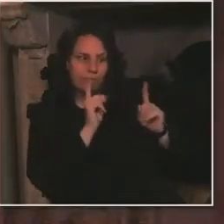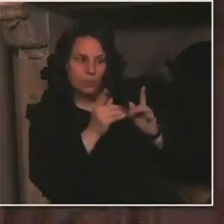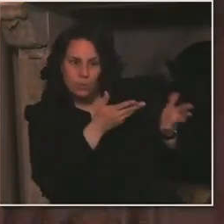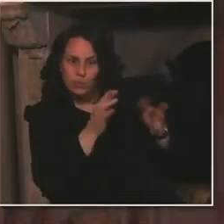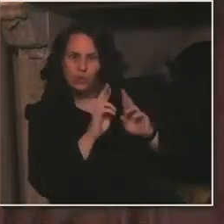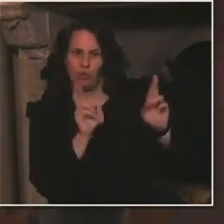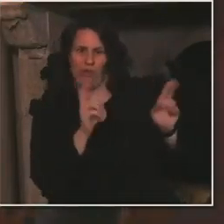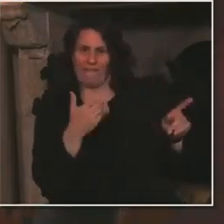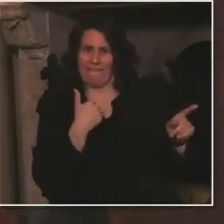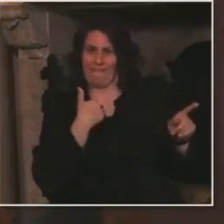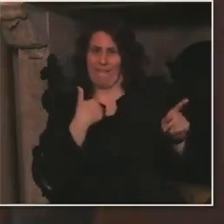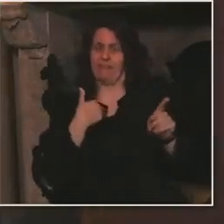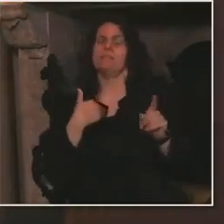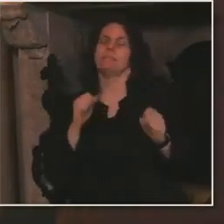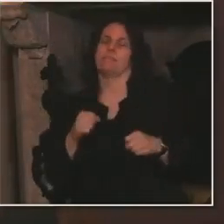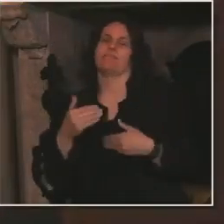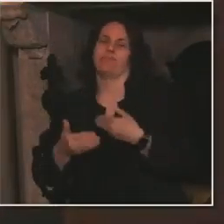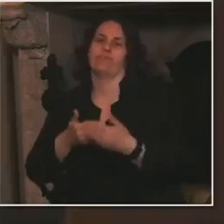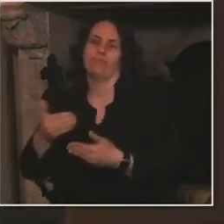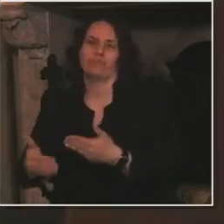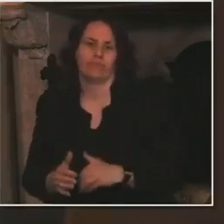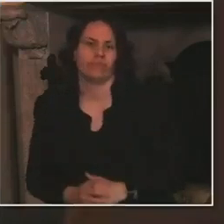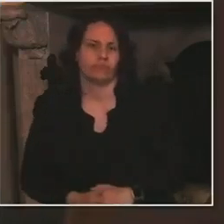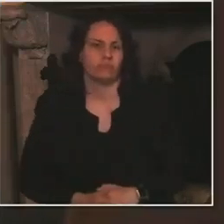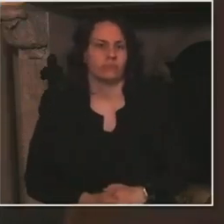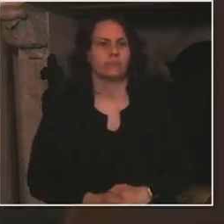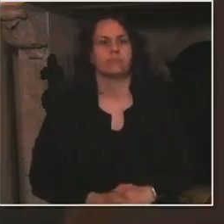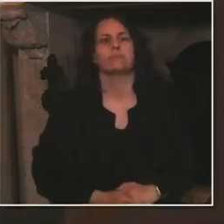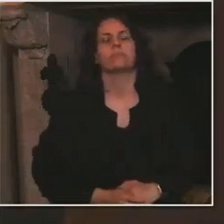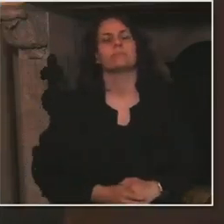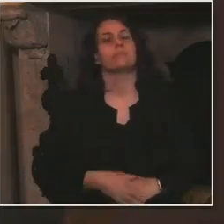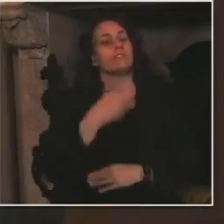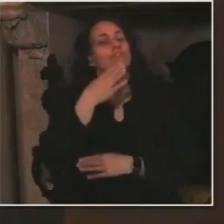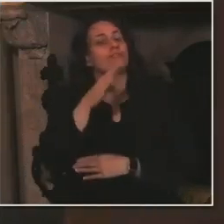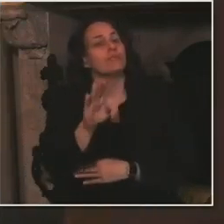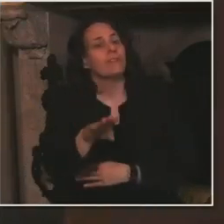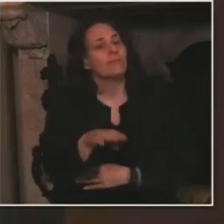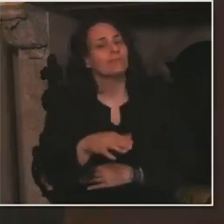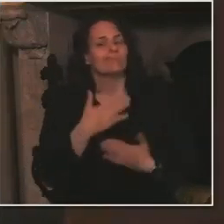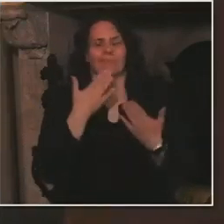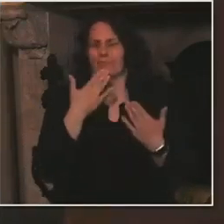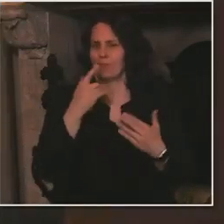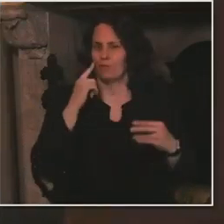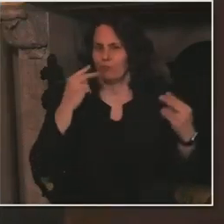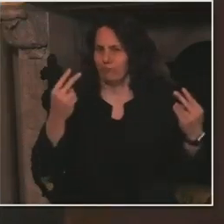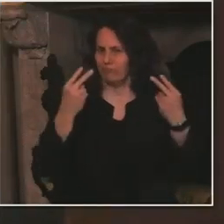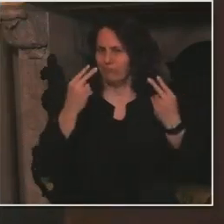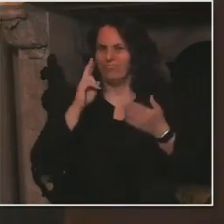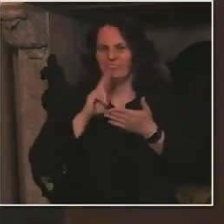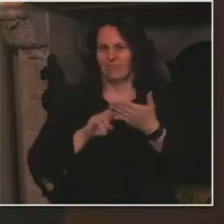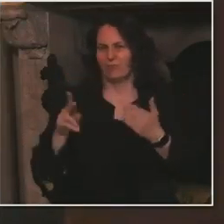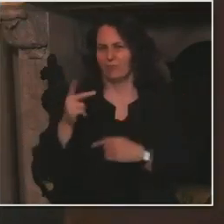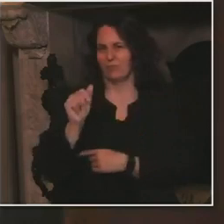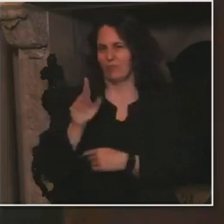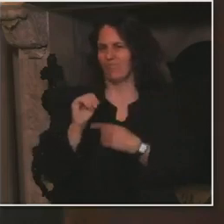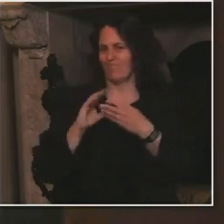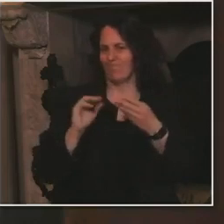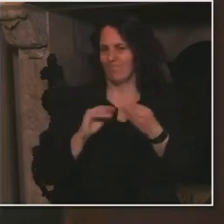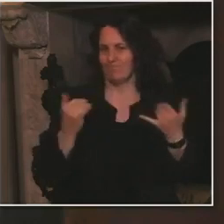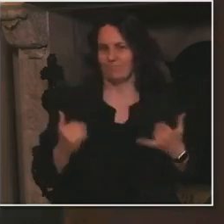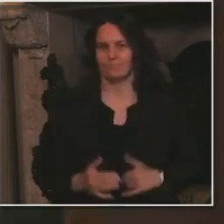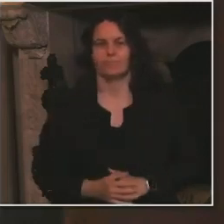Good afternoon, everyone, and thanks for joining us again today. Last Friday, we launched a new data dashboard on